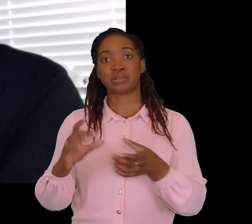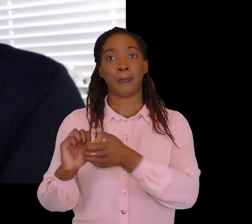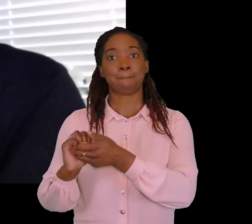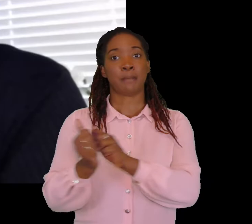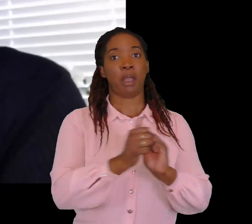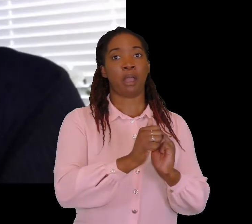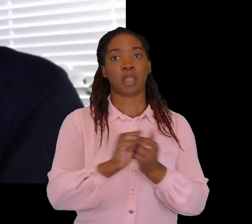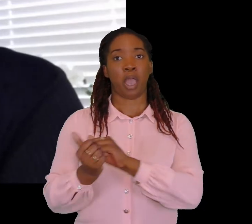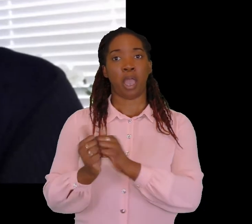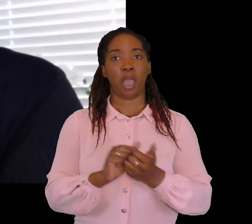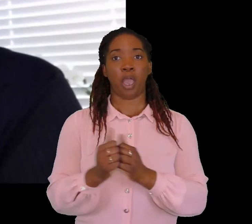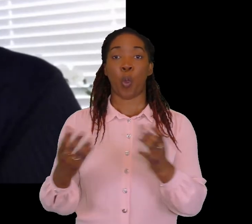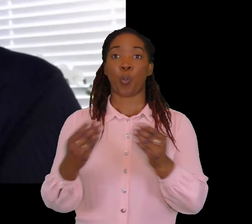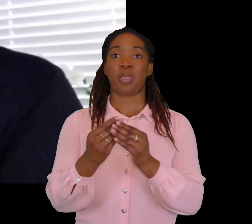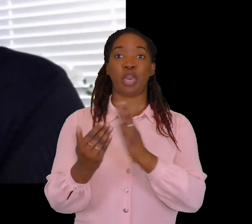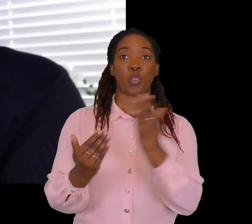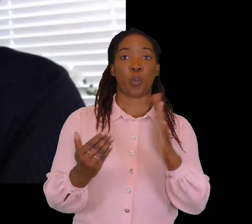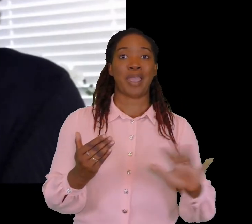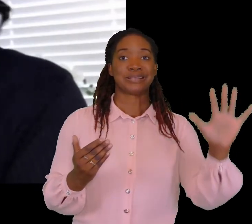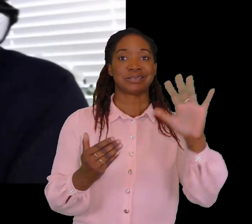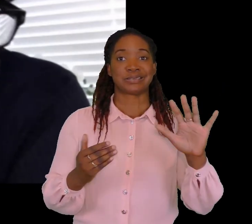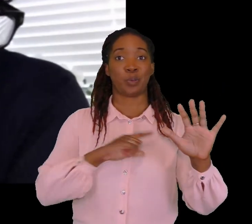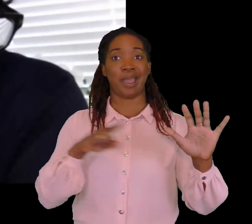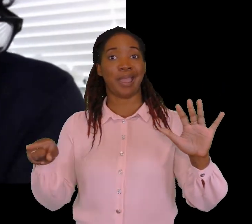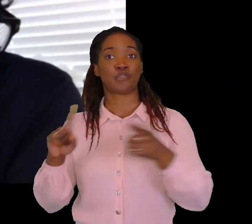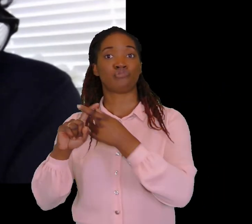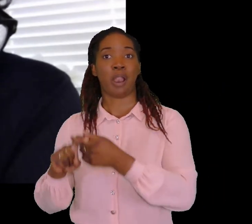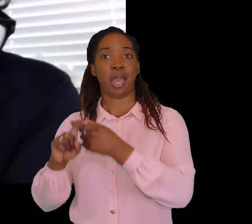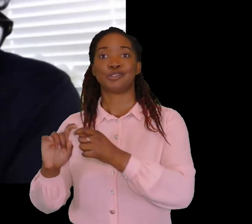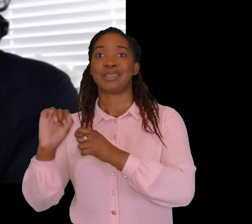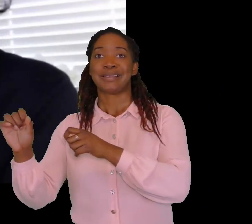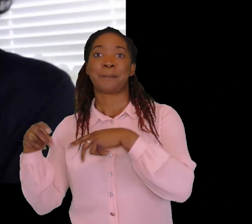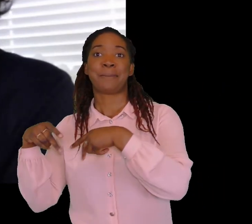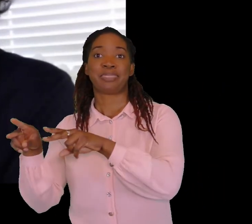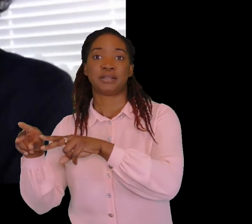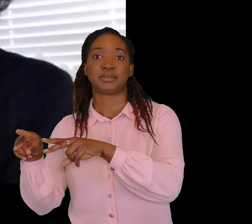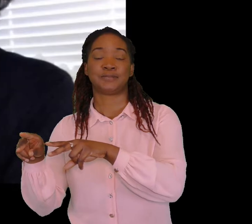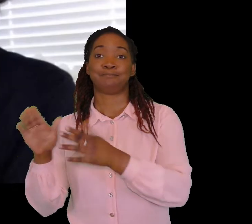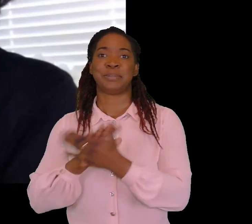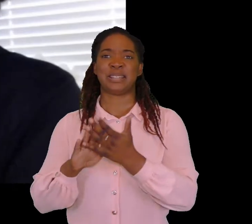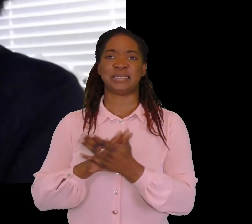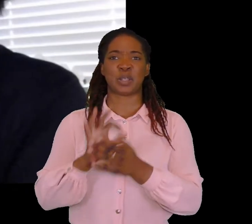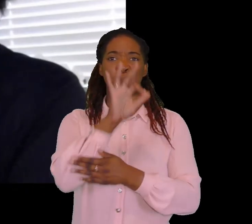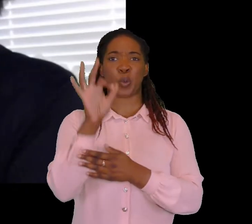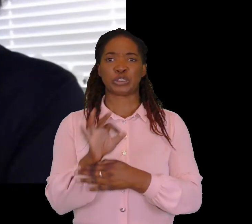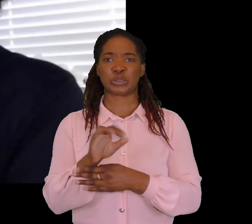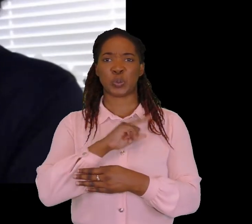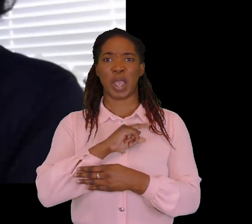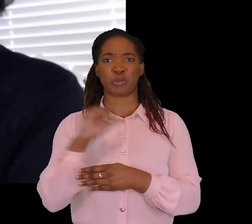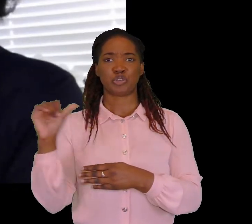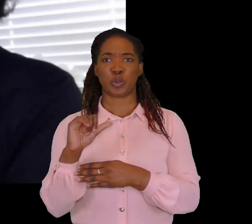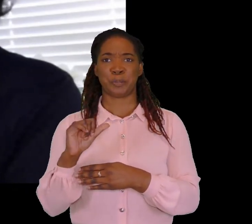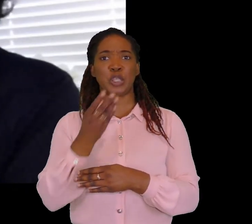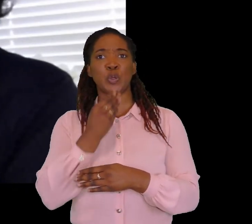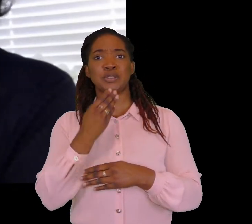it relied on historicity. And that, in a sense, created questions about why we should be assertive about